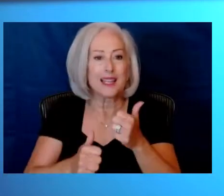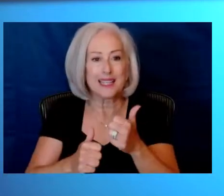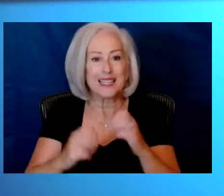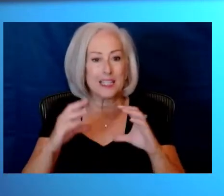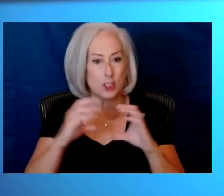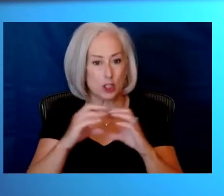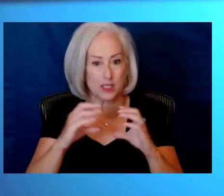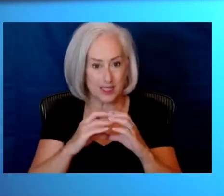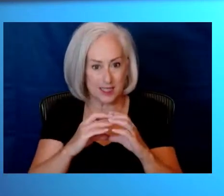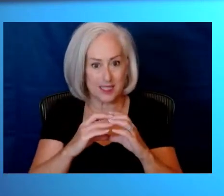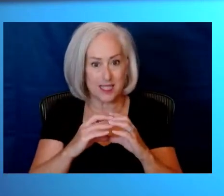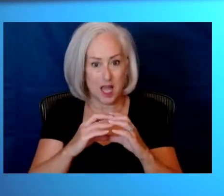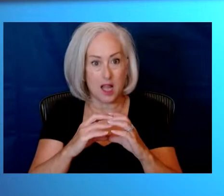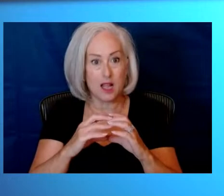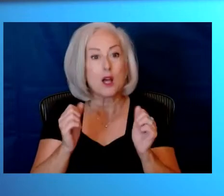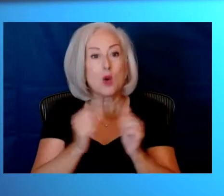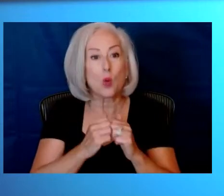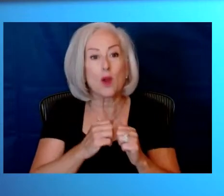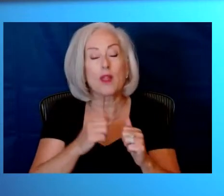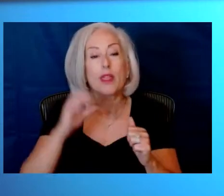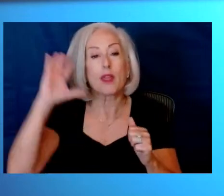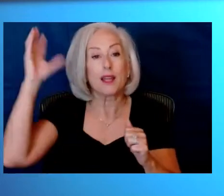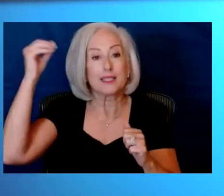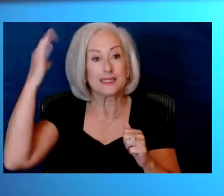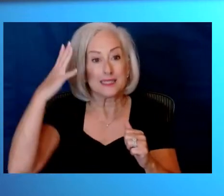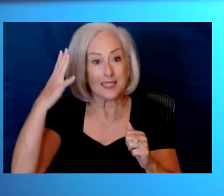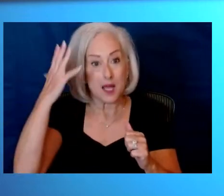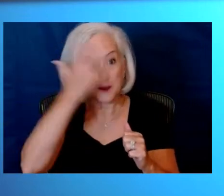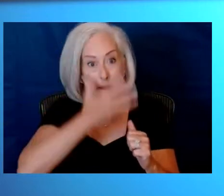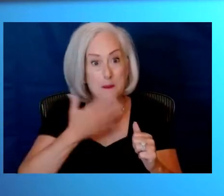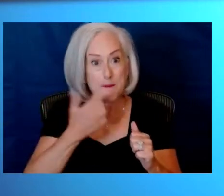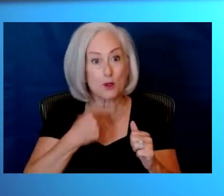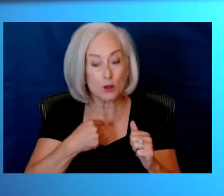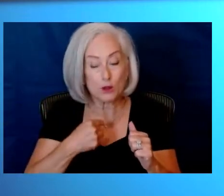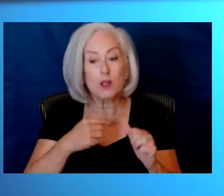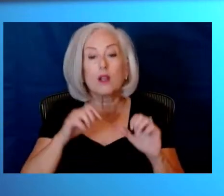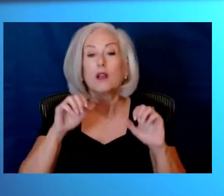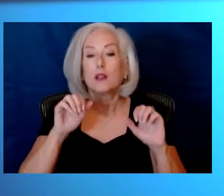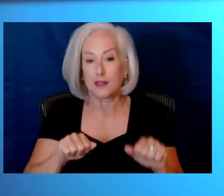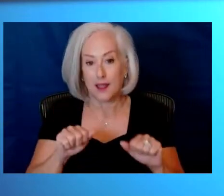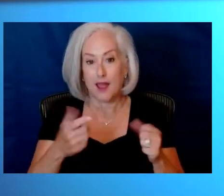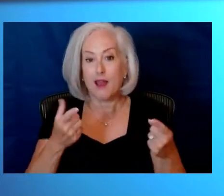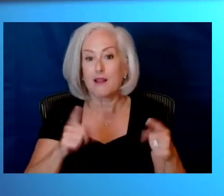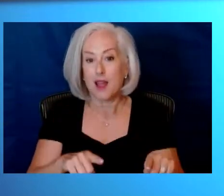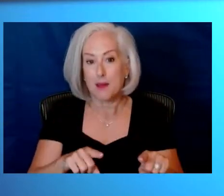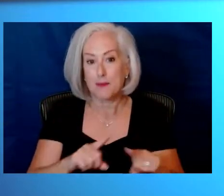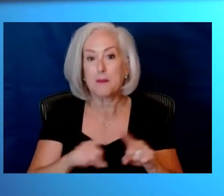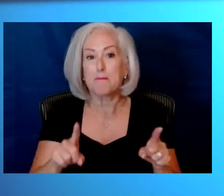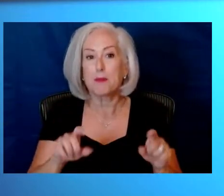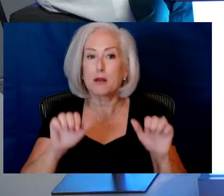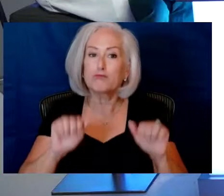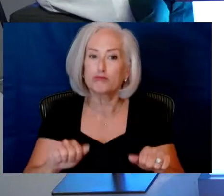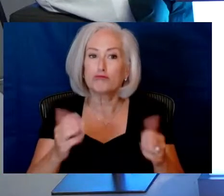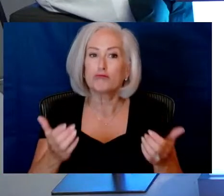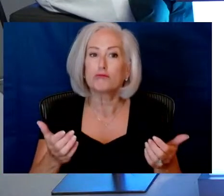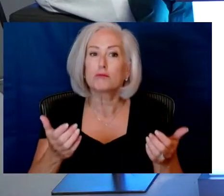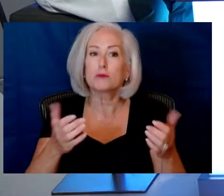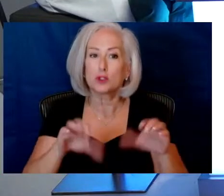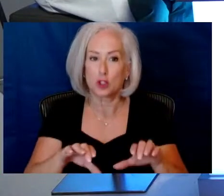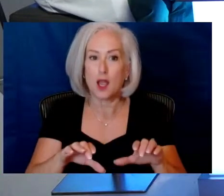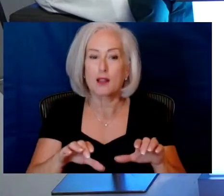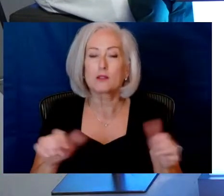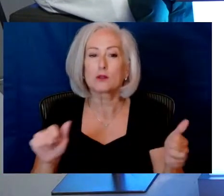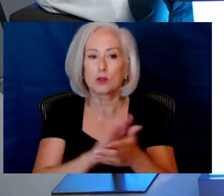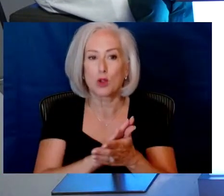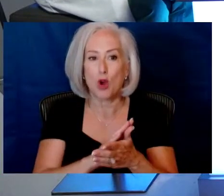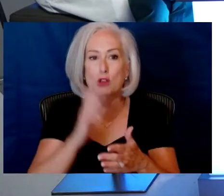of sunburn is going to lead to skin cancer, but each injury increases your chance of having future skin cancer. So primarily